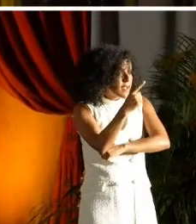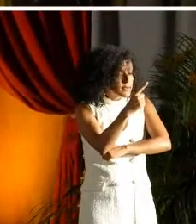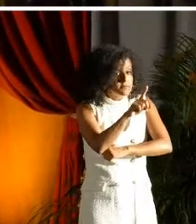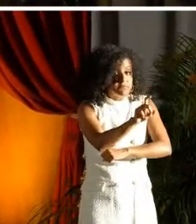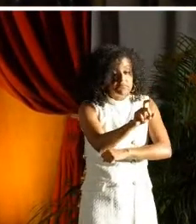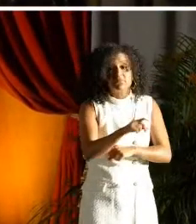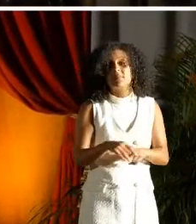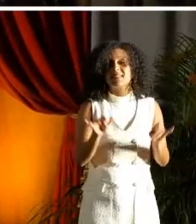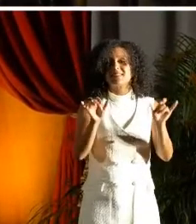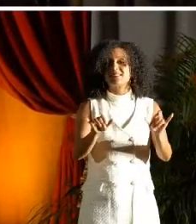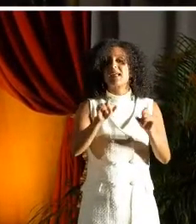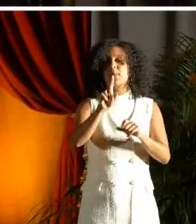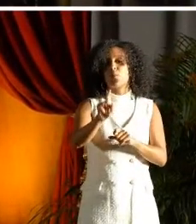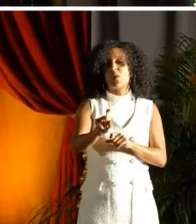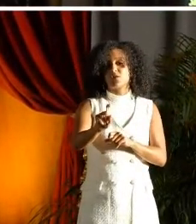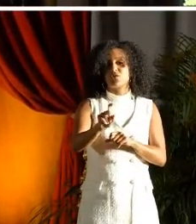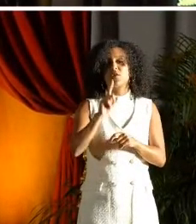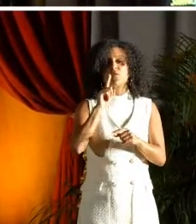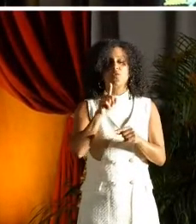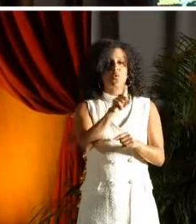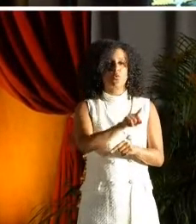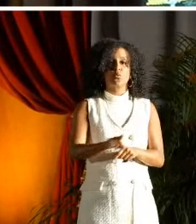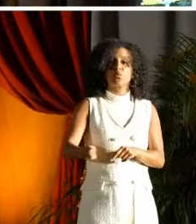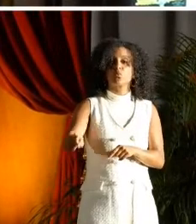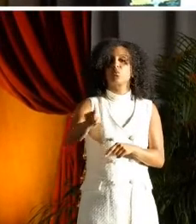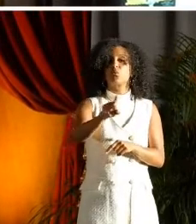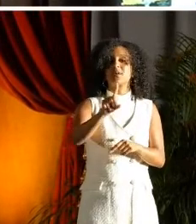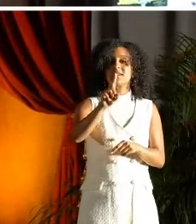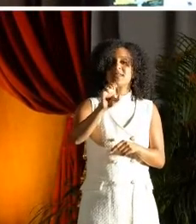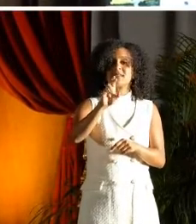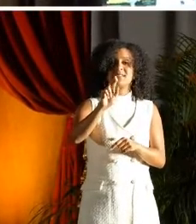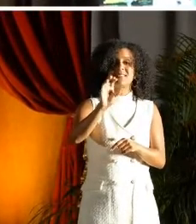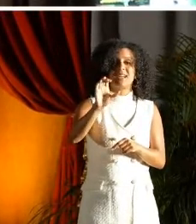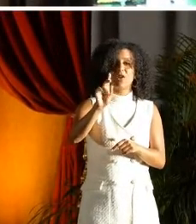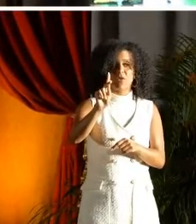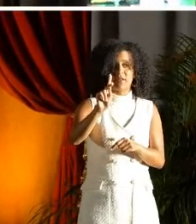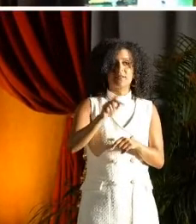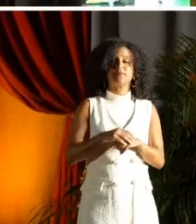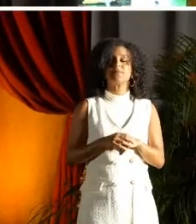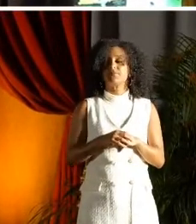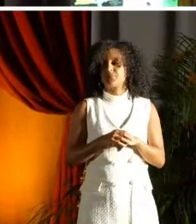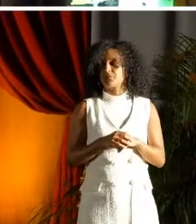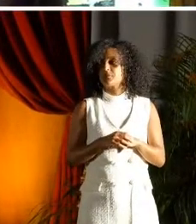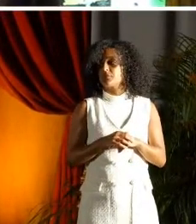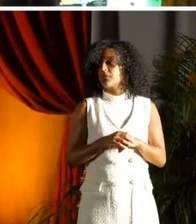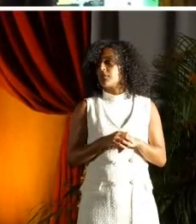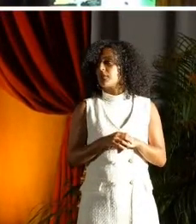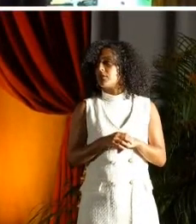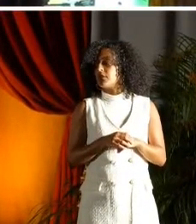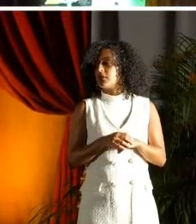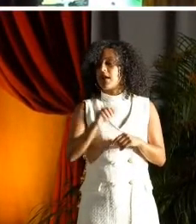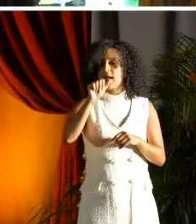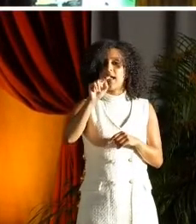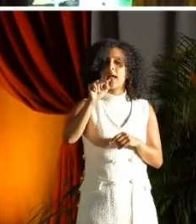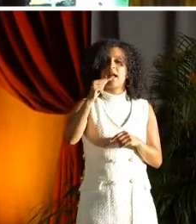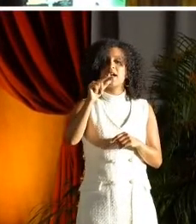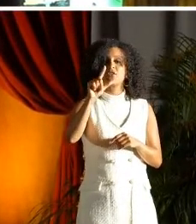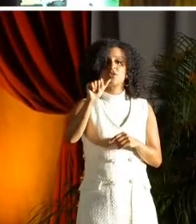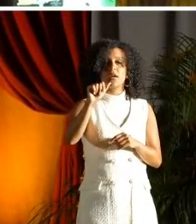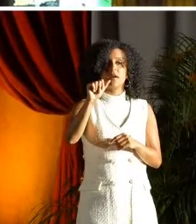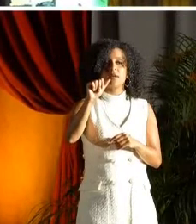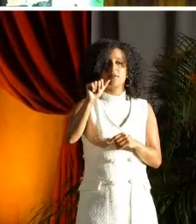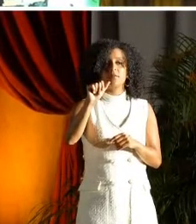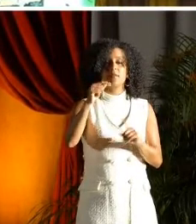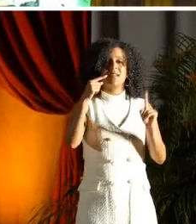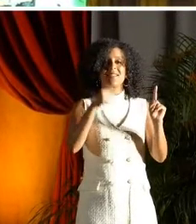same question for you, Derrick. This, and Angela called it a cycle,